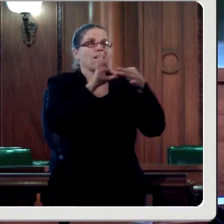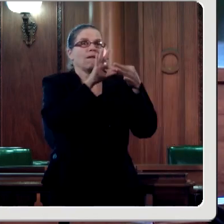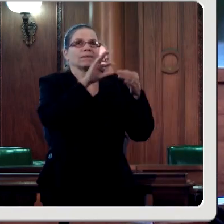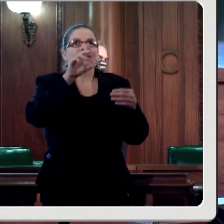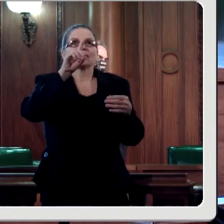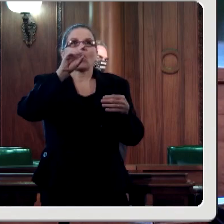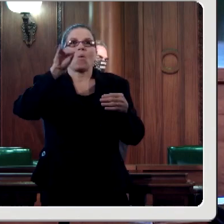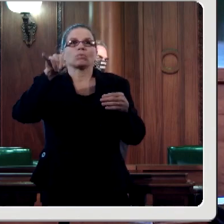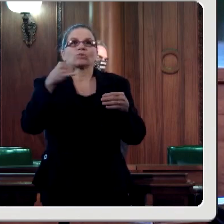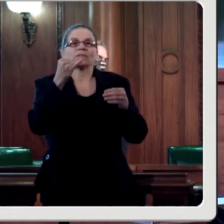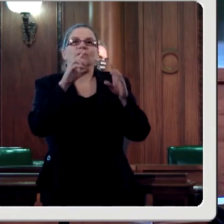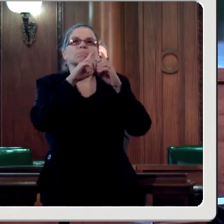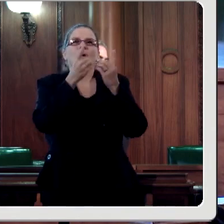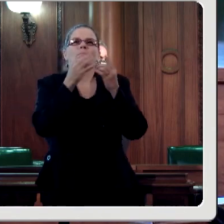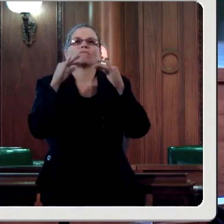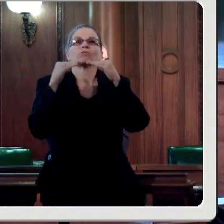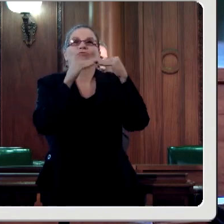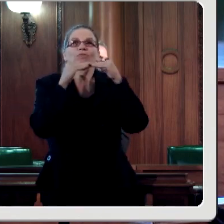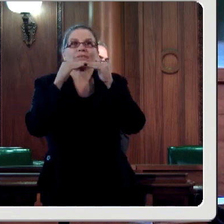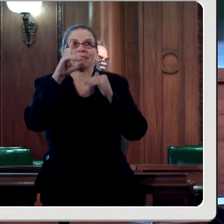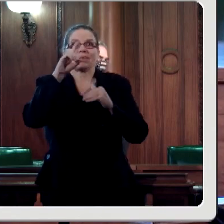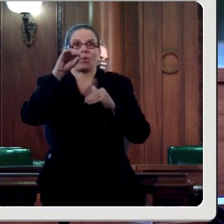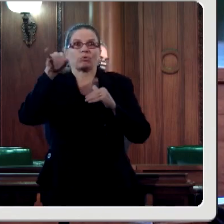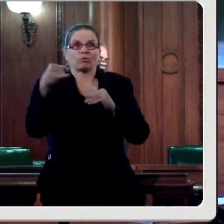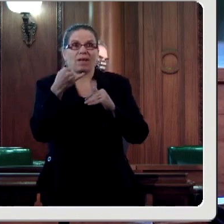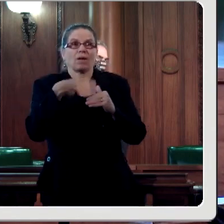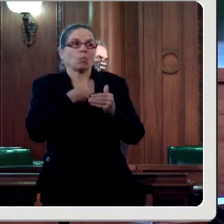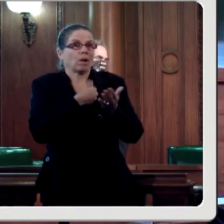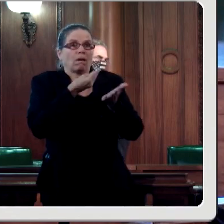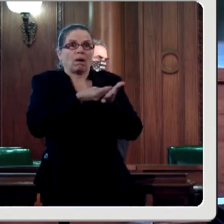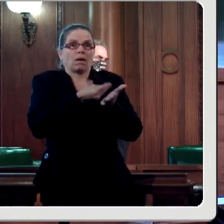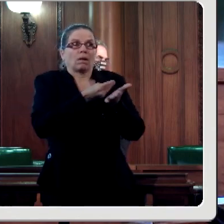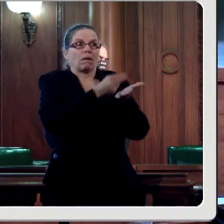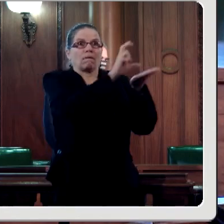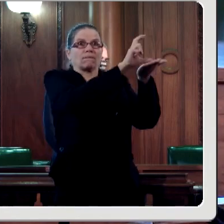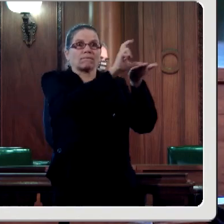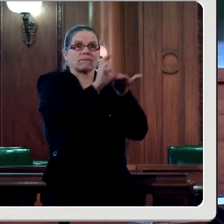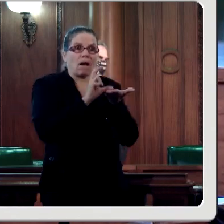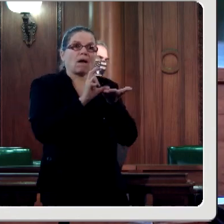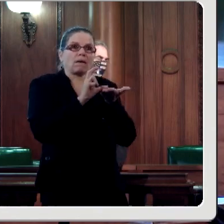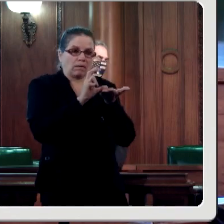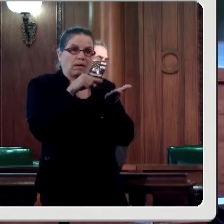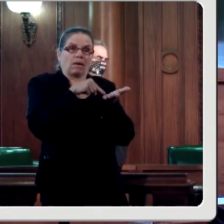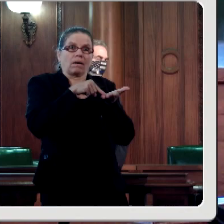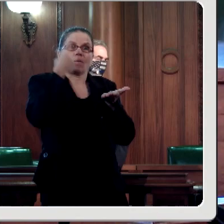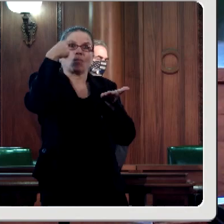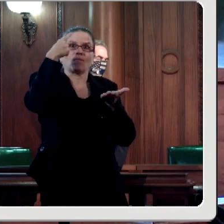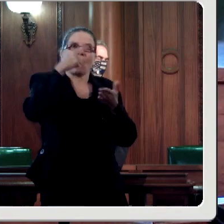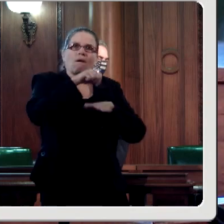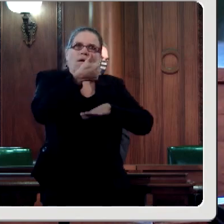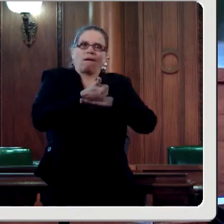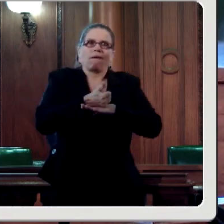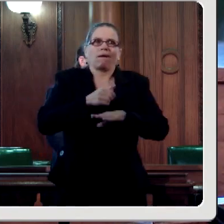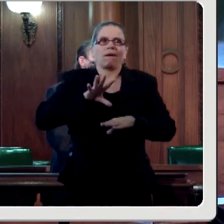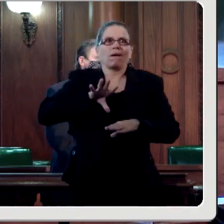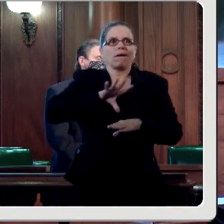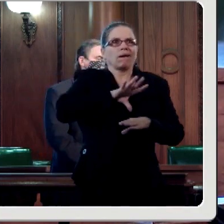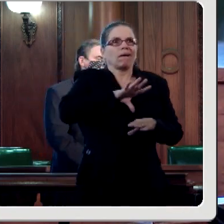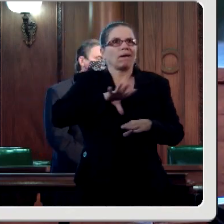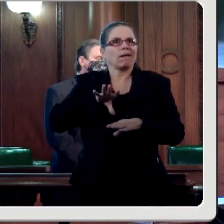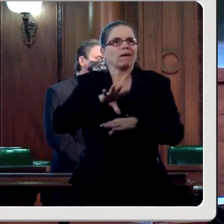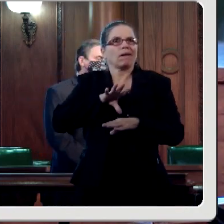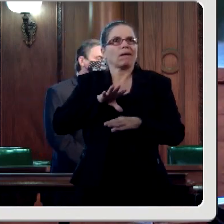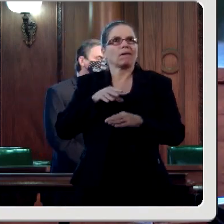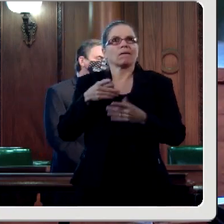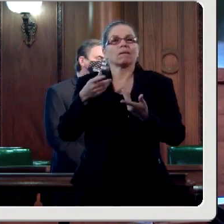camera project, which was deeply appreciated. We check with them weekly, and they did let us know that 2 large city departments